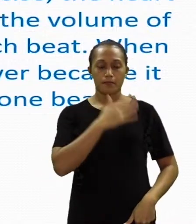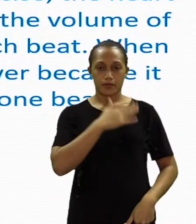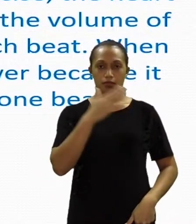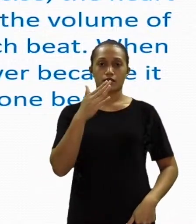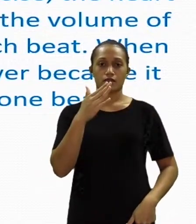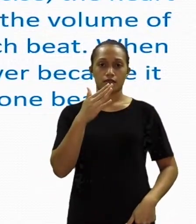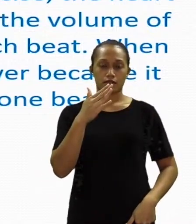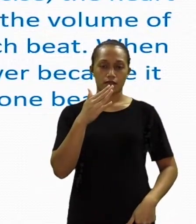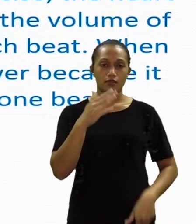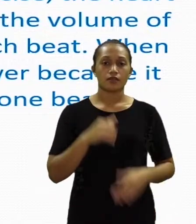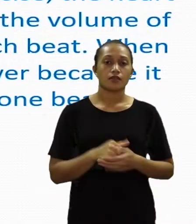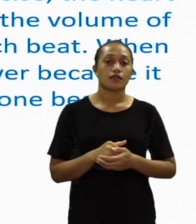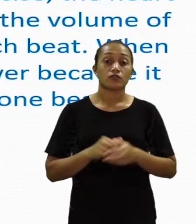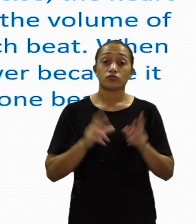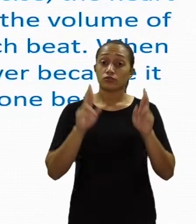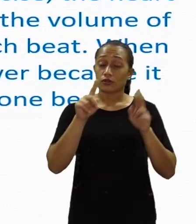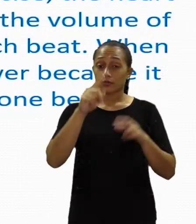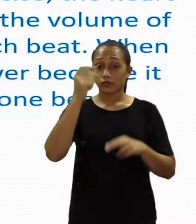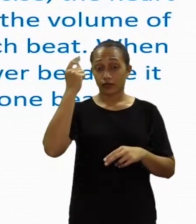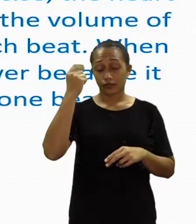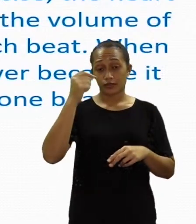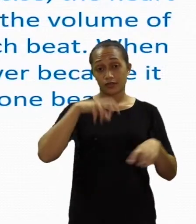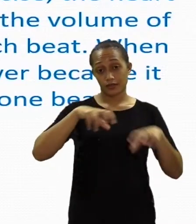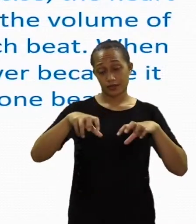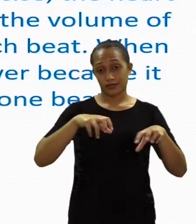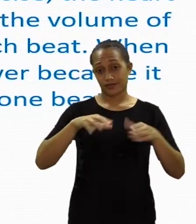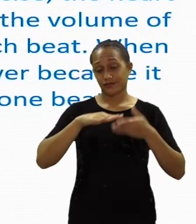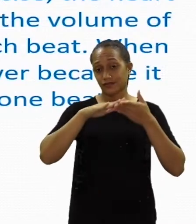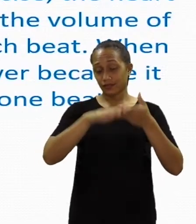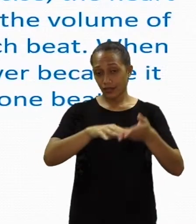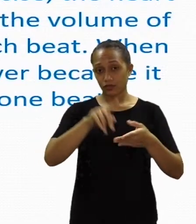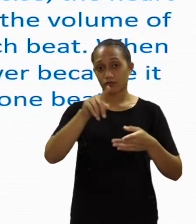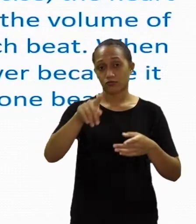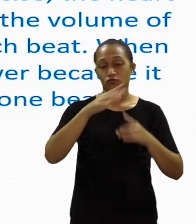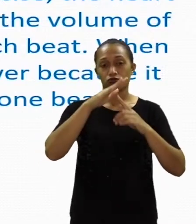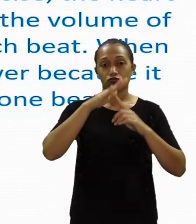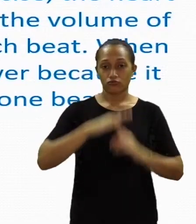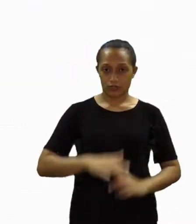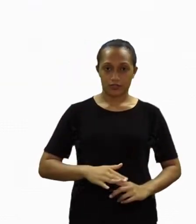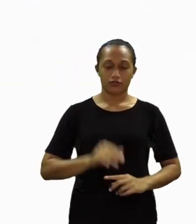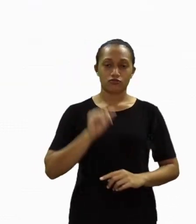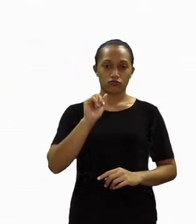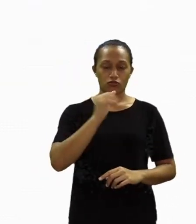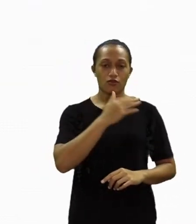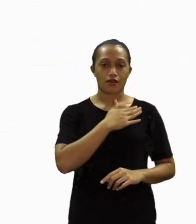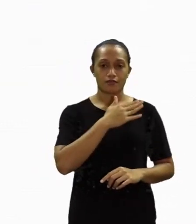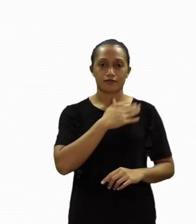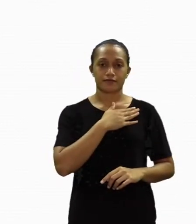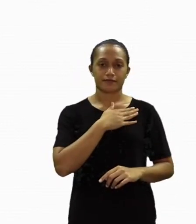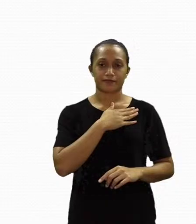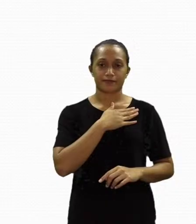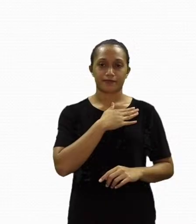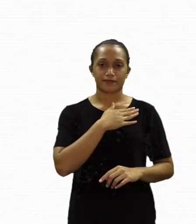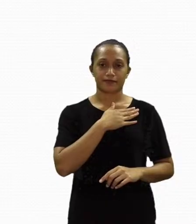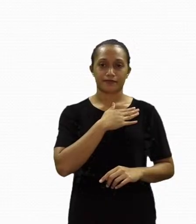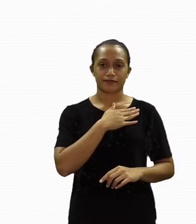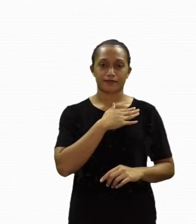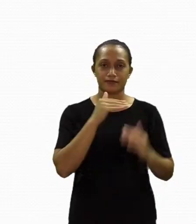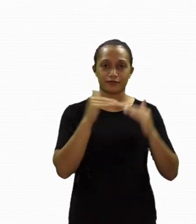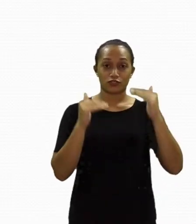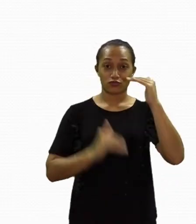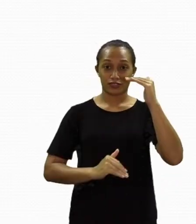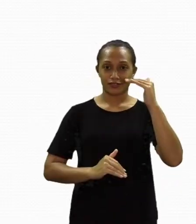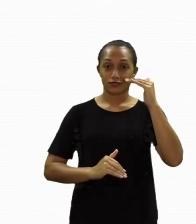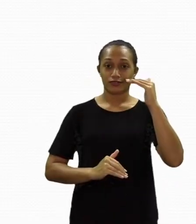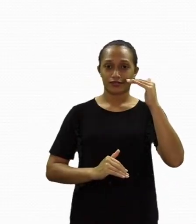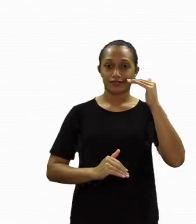I hope you understand how the exercise helps decrease your heart rate. The next question is,